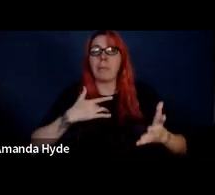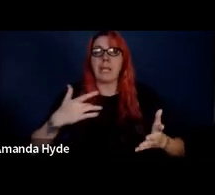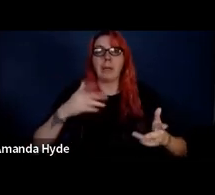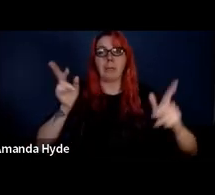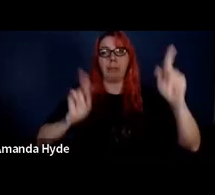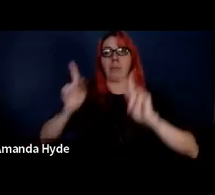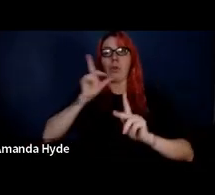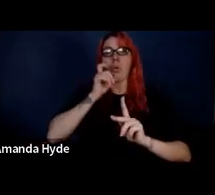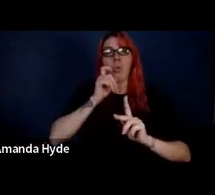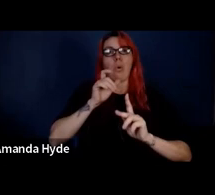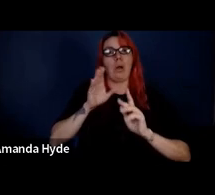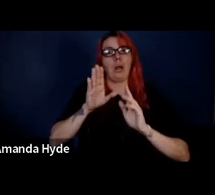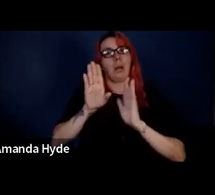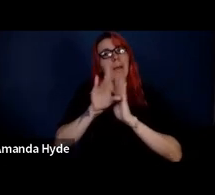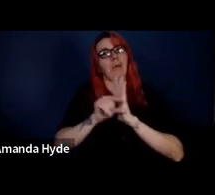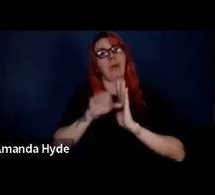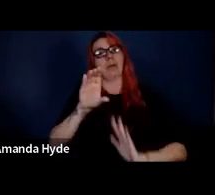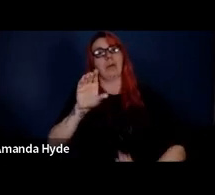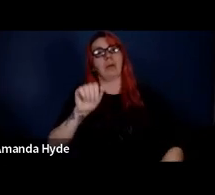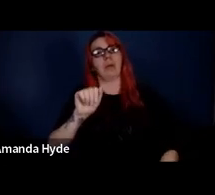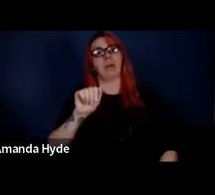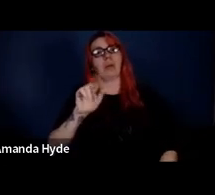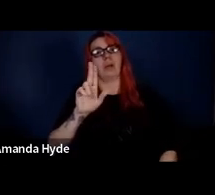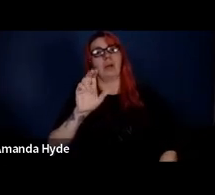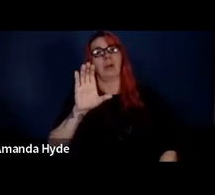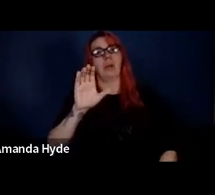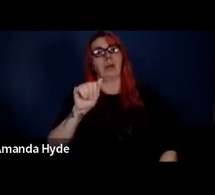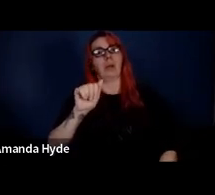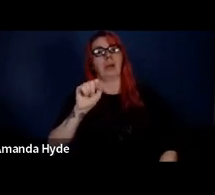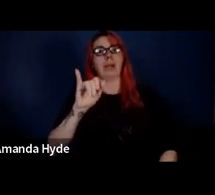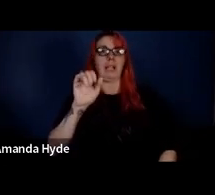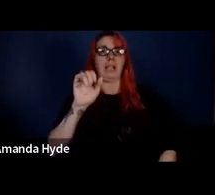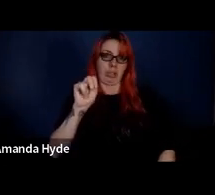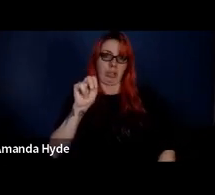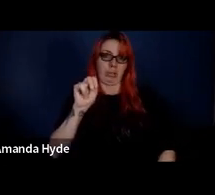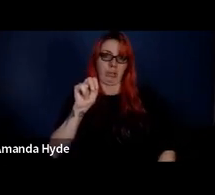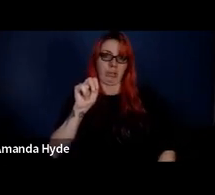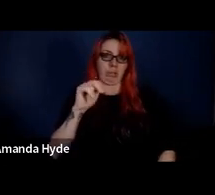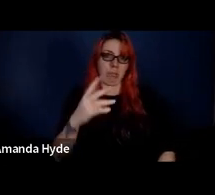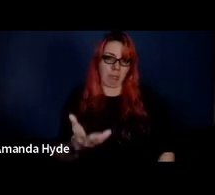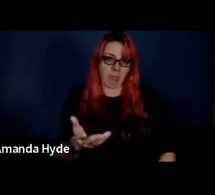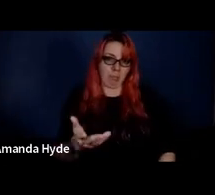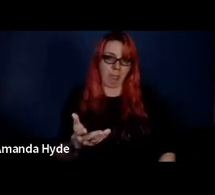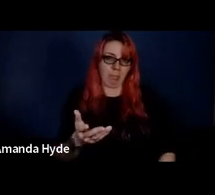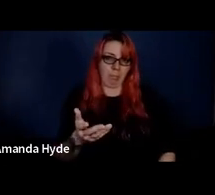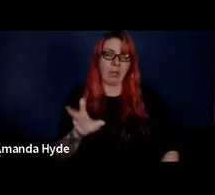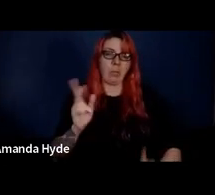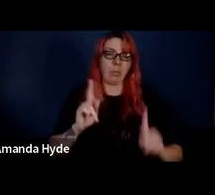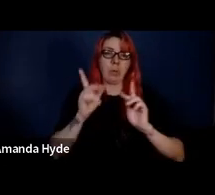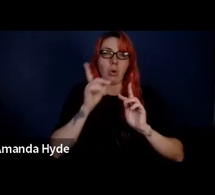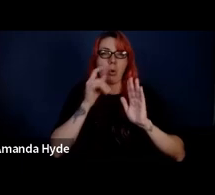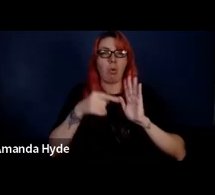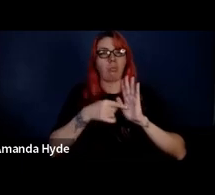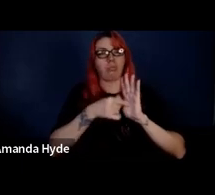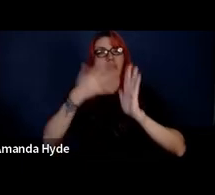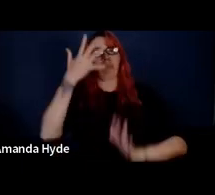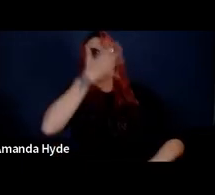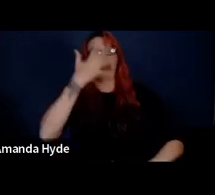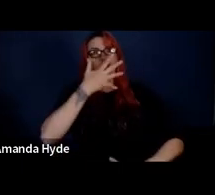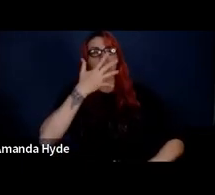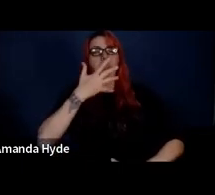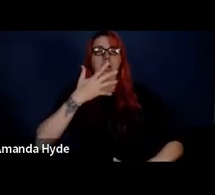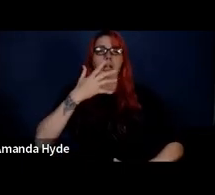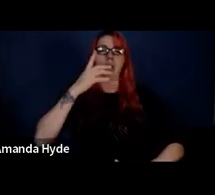are presenting in a way that means that some of those kinds of barriers are no longer the same experience. But it's just to make sure that